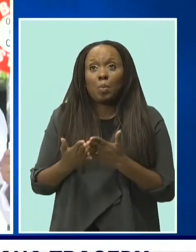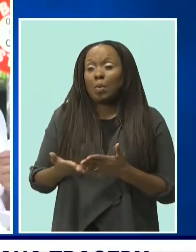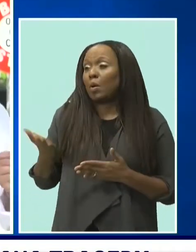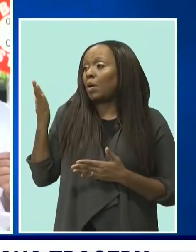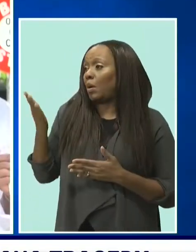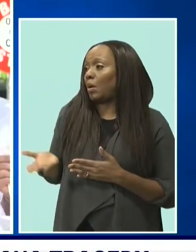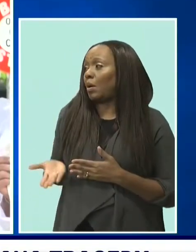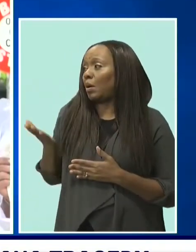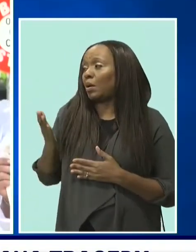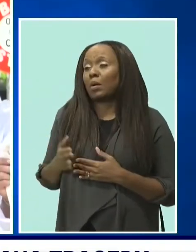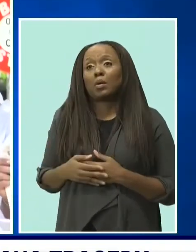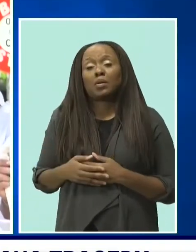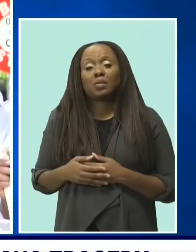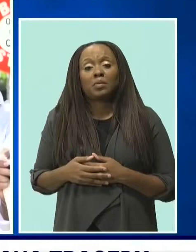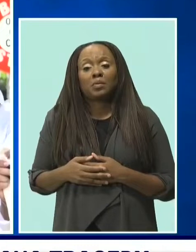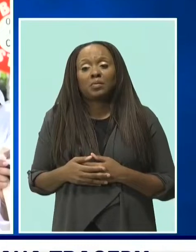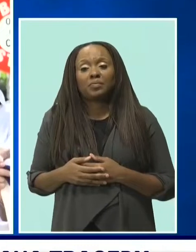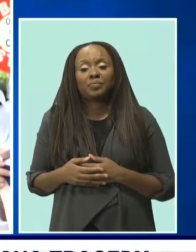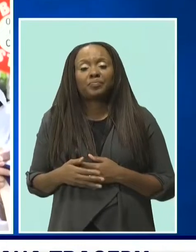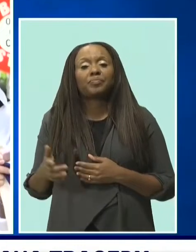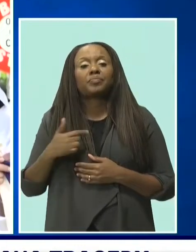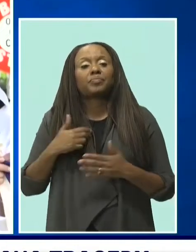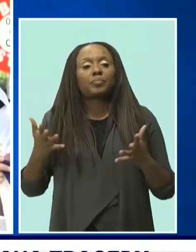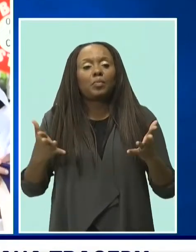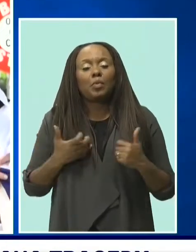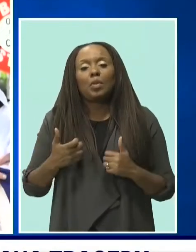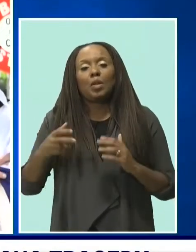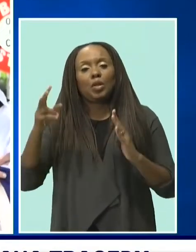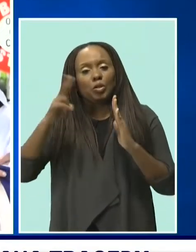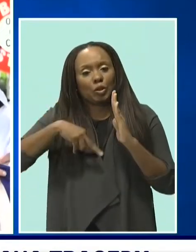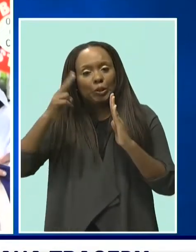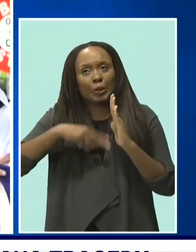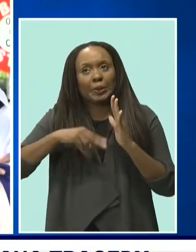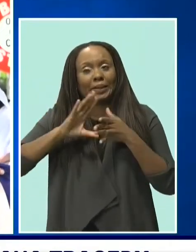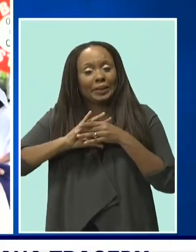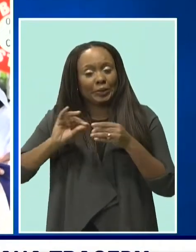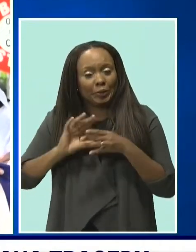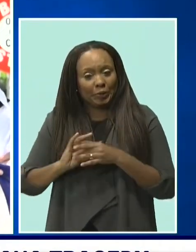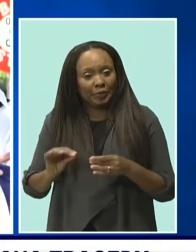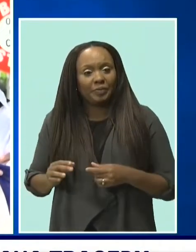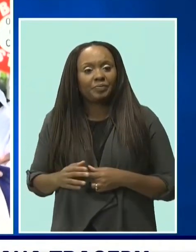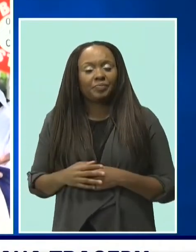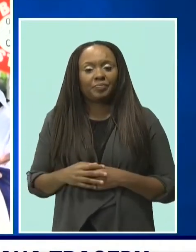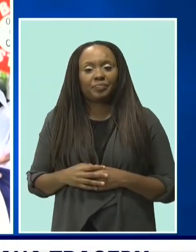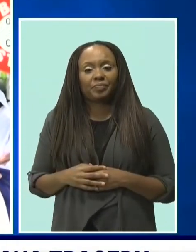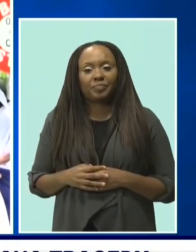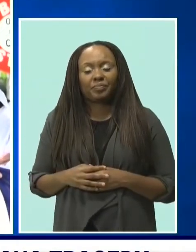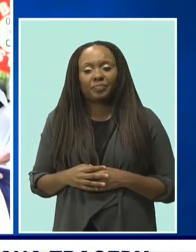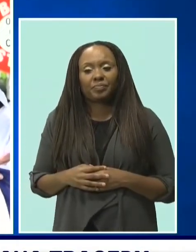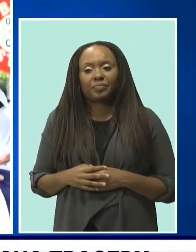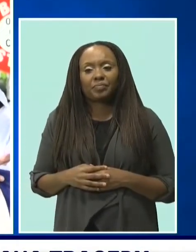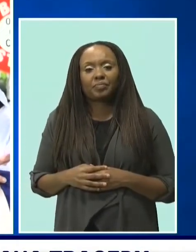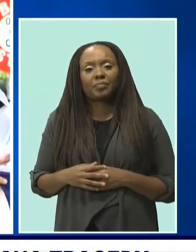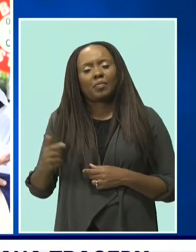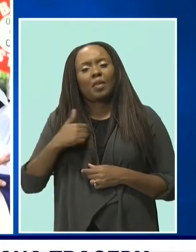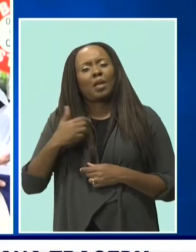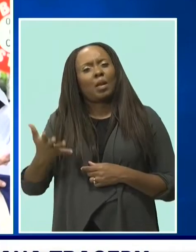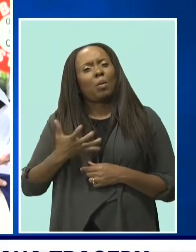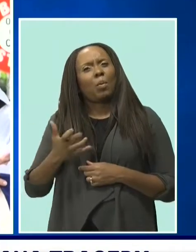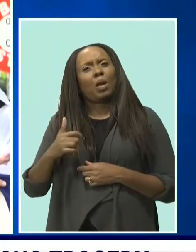because I want us all to read that story. I want us all to